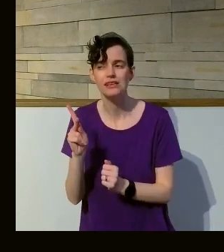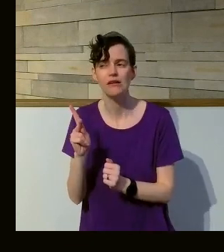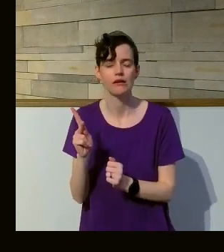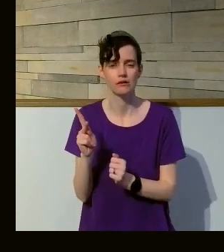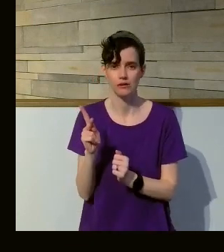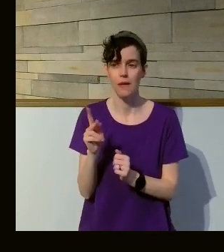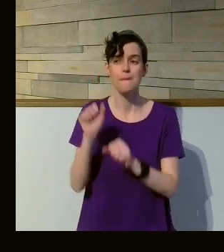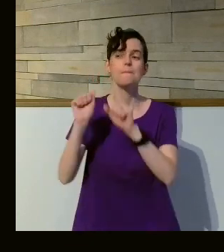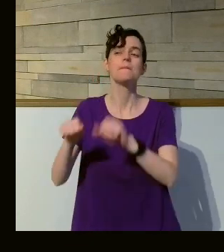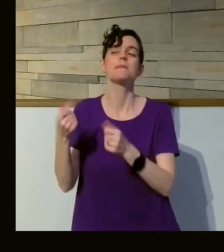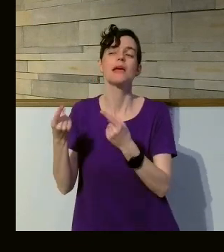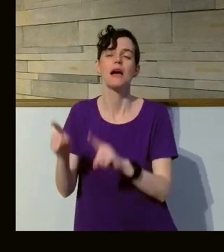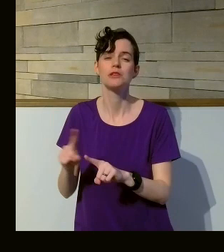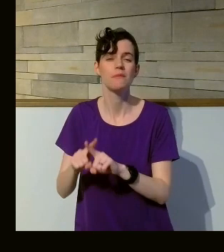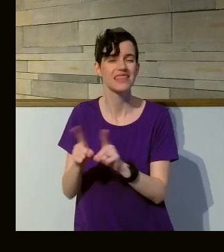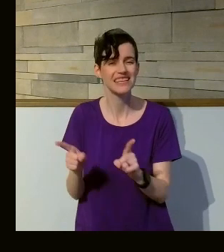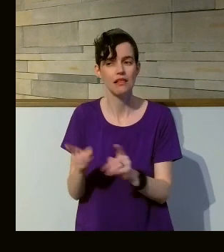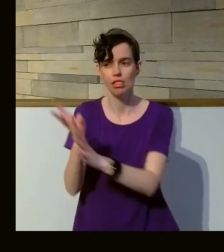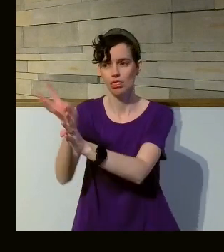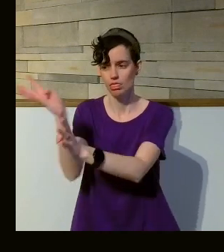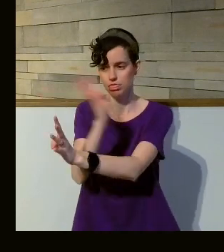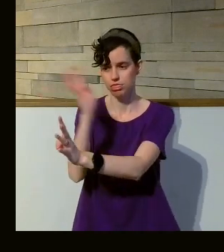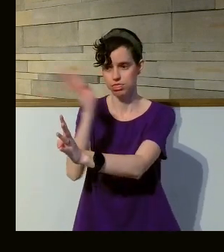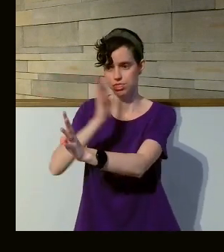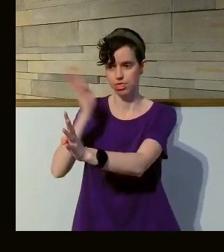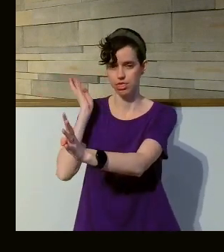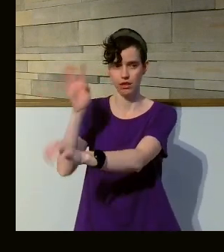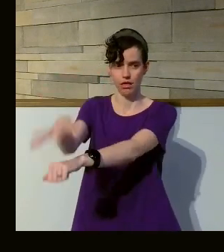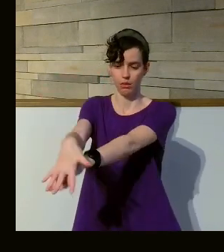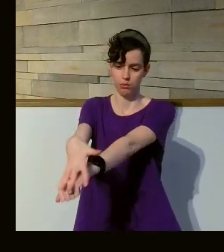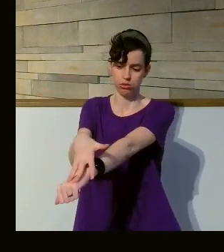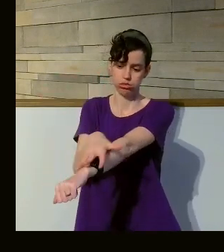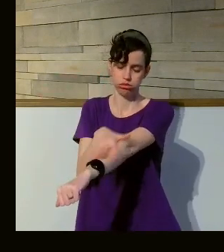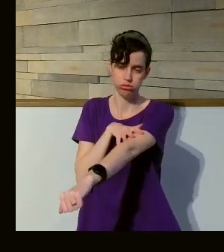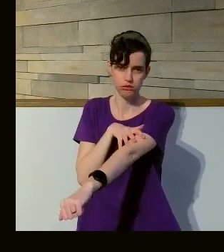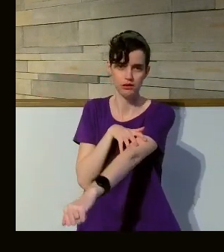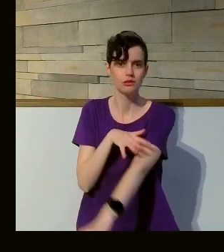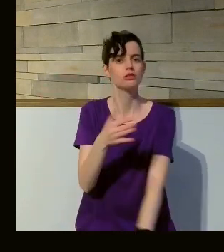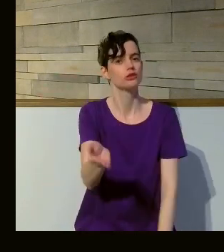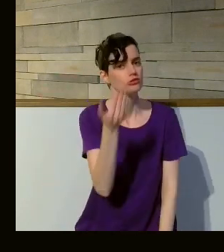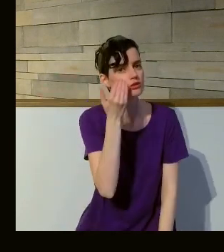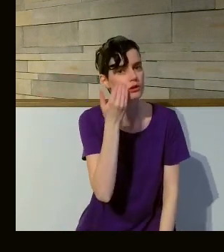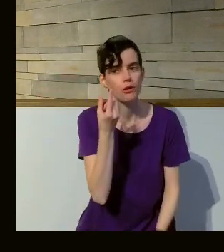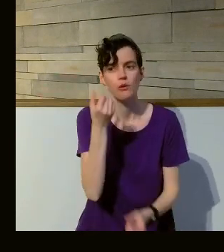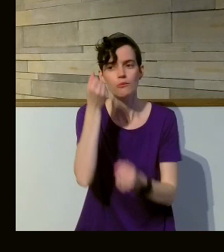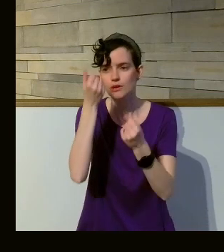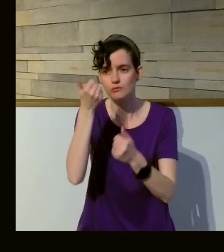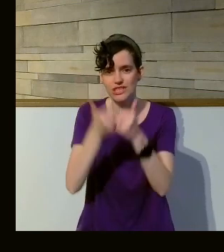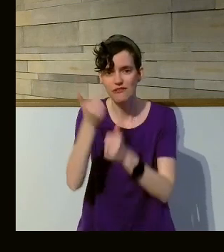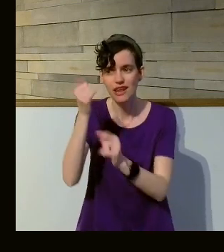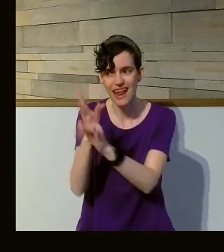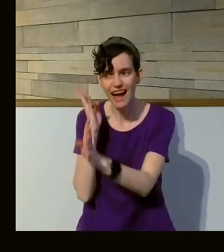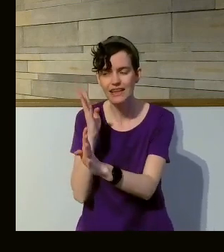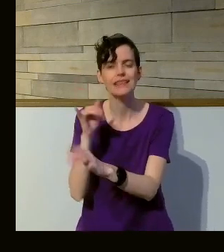it's a possibility. But then what? There's a long line, and it's a slow line, right? So just know, whatever line you get in, it's the